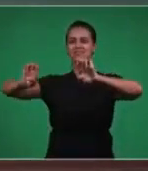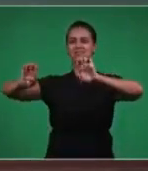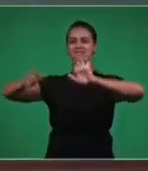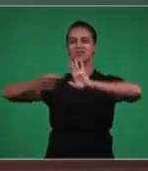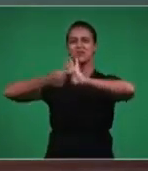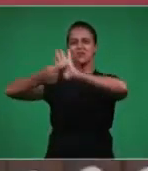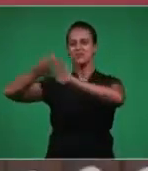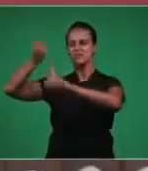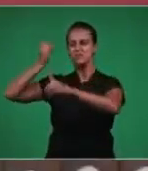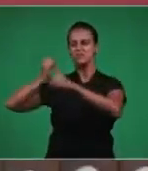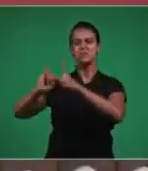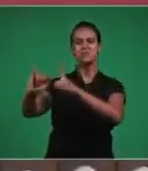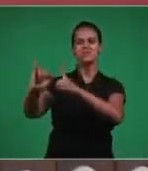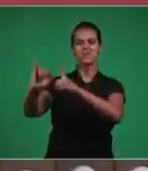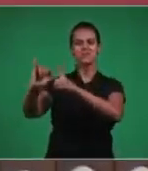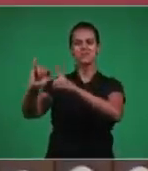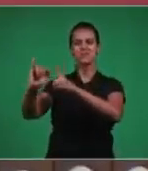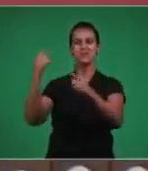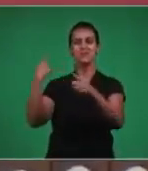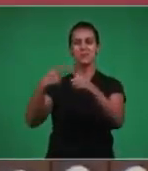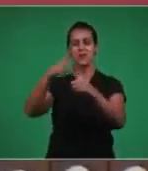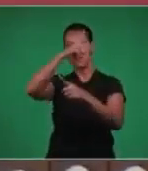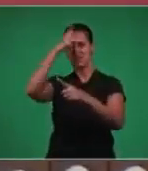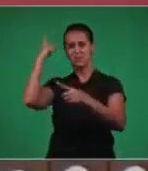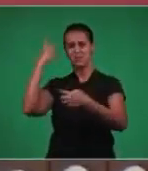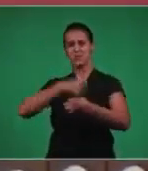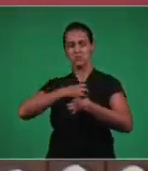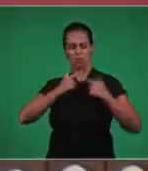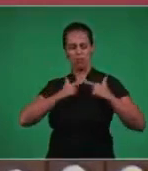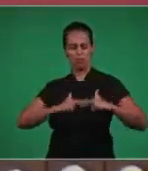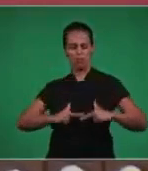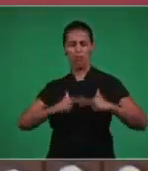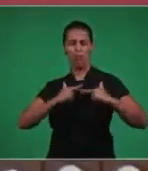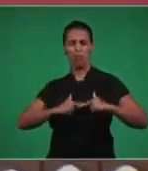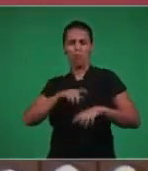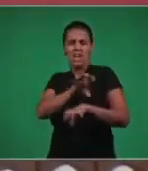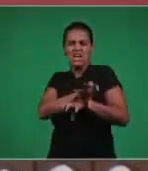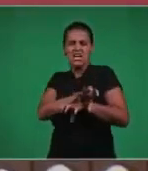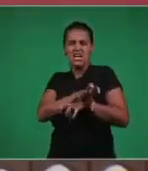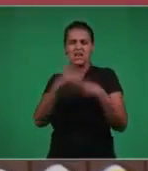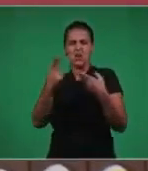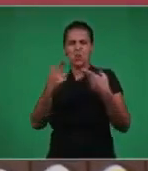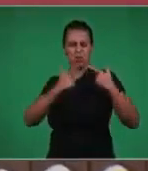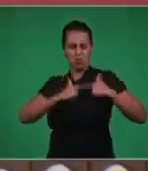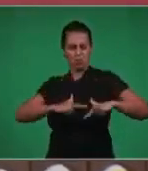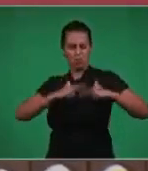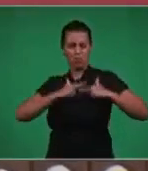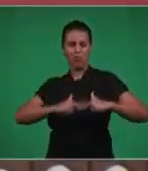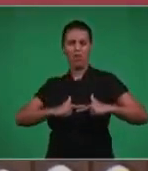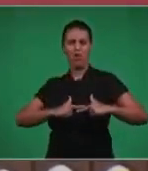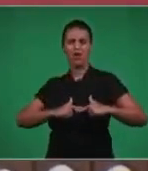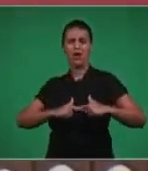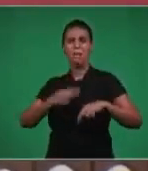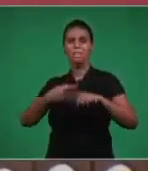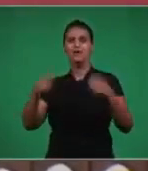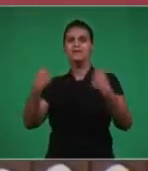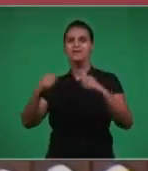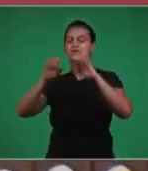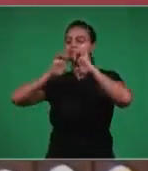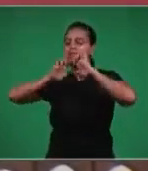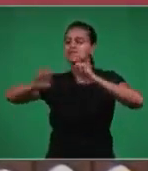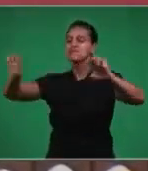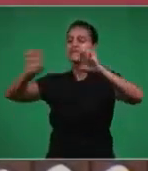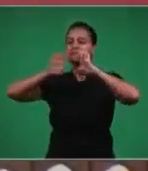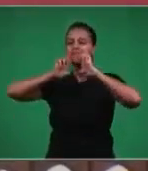eternity, the valley of exceedingly dry bones. But the Lord is turning to this church, prophesy, hear the voice of the Lord.